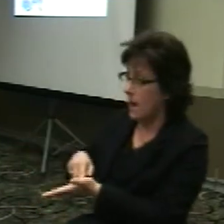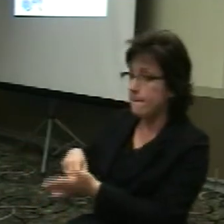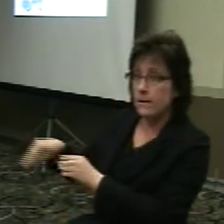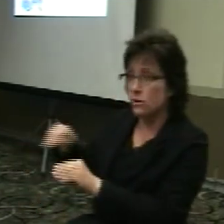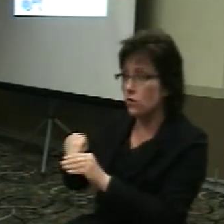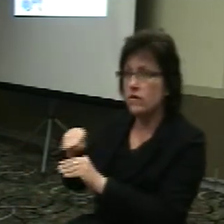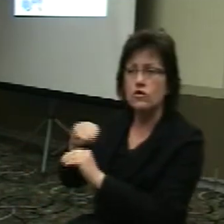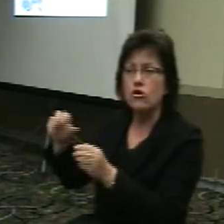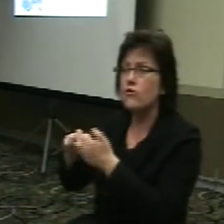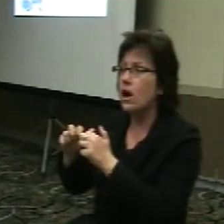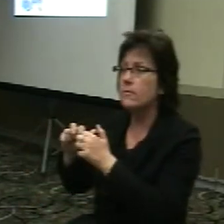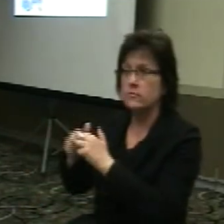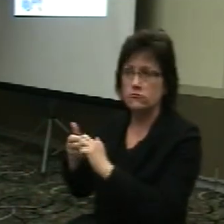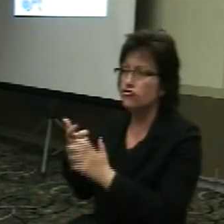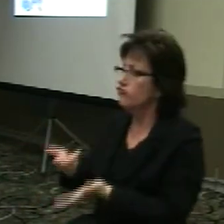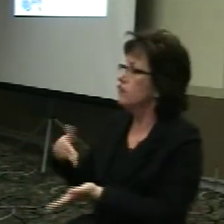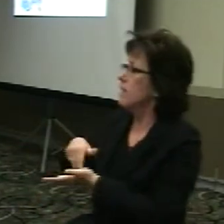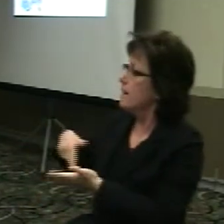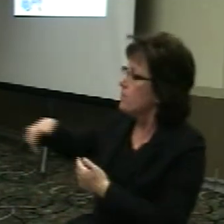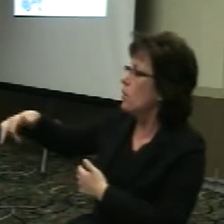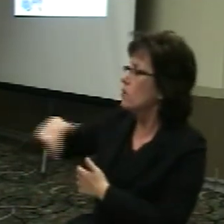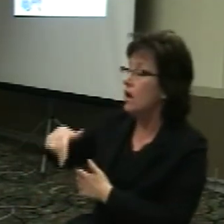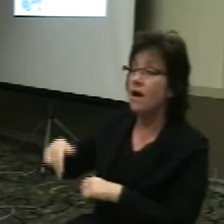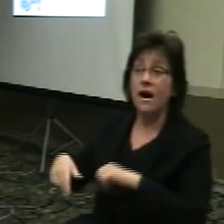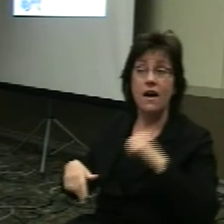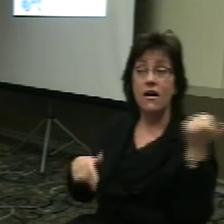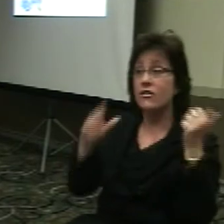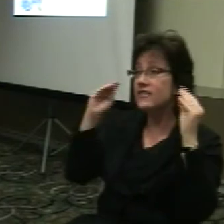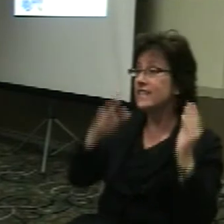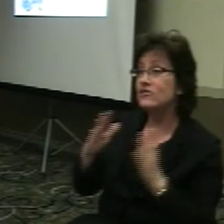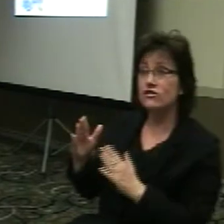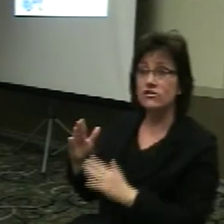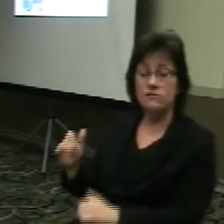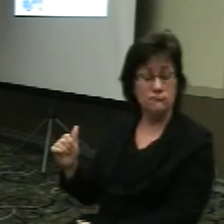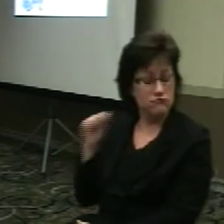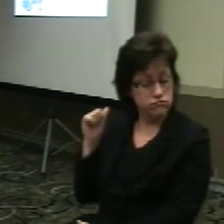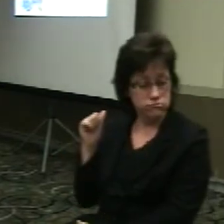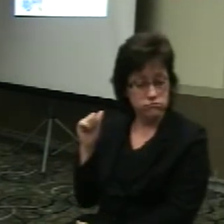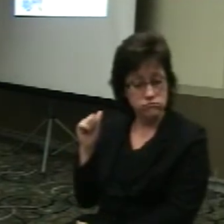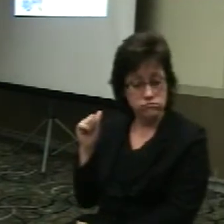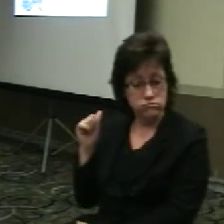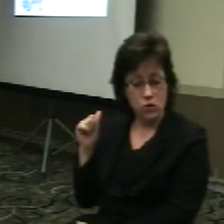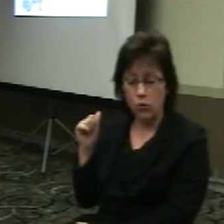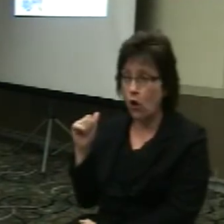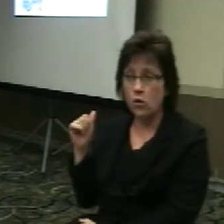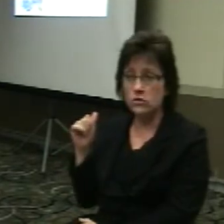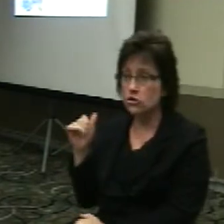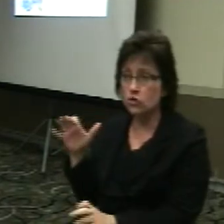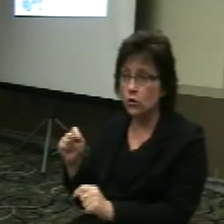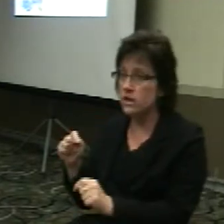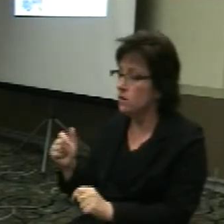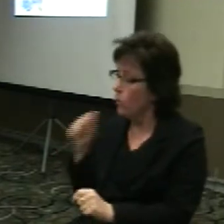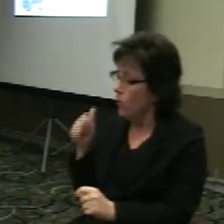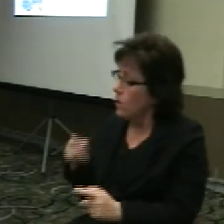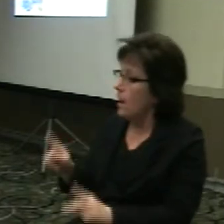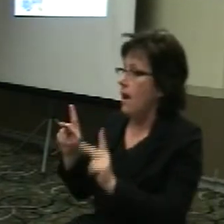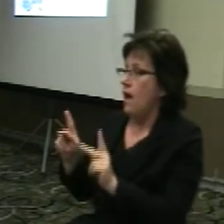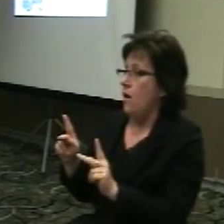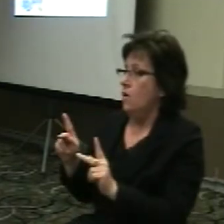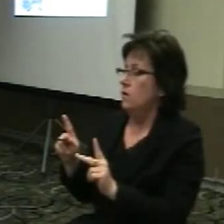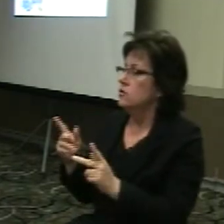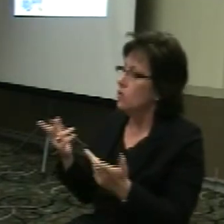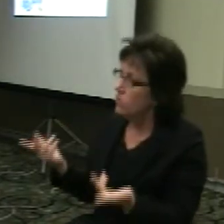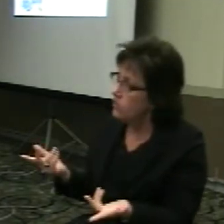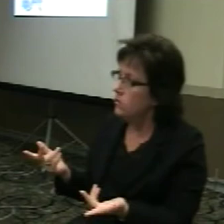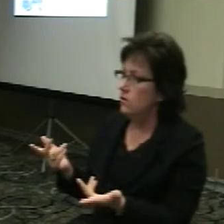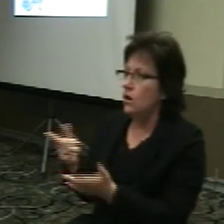how you do it, you walk around. Other teachers aren't. All right? Or I'm in an environment that's not going to allow that. What could I teach the student